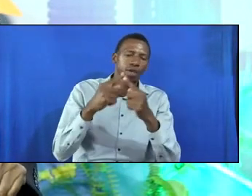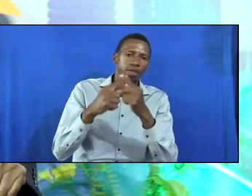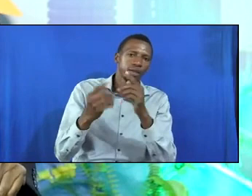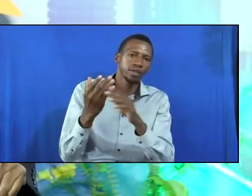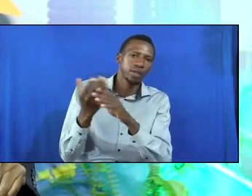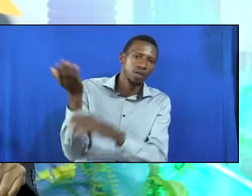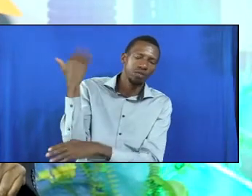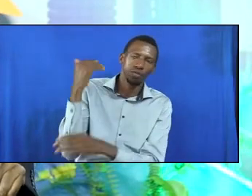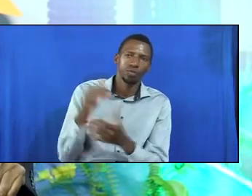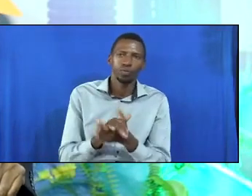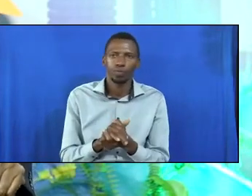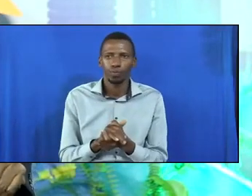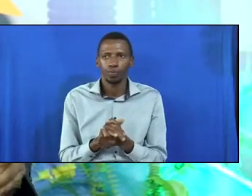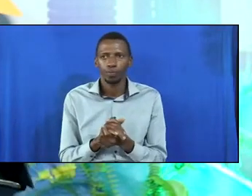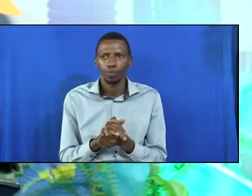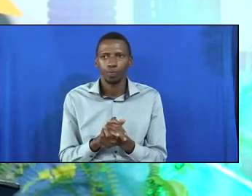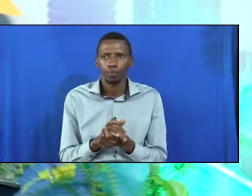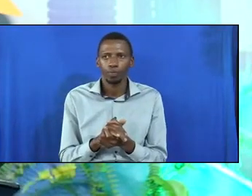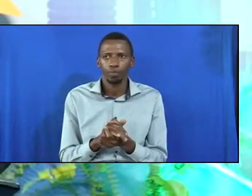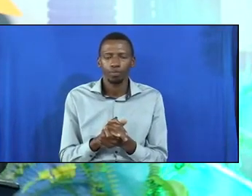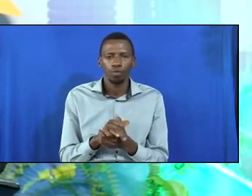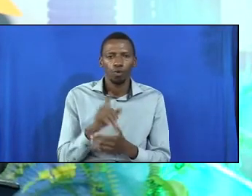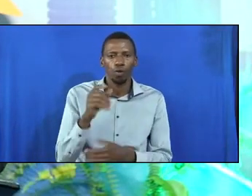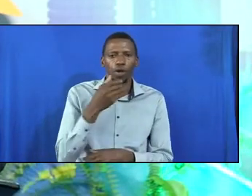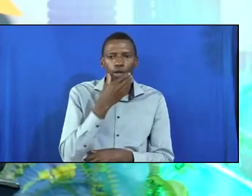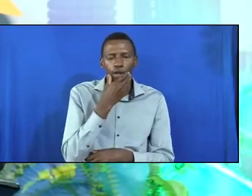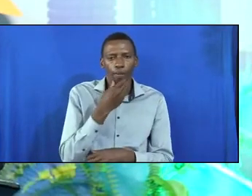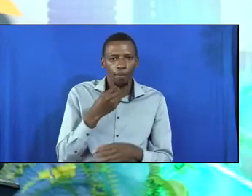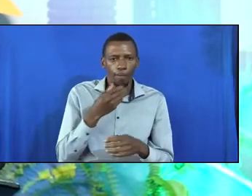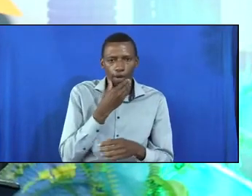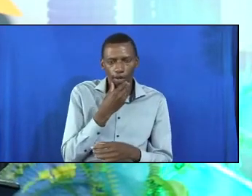Brother Jay, he came to me